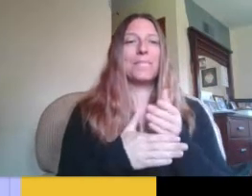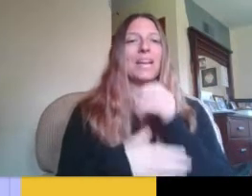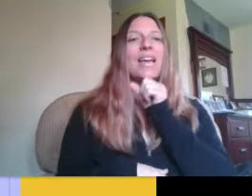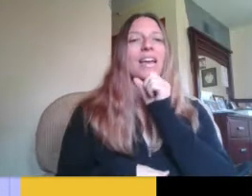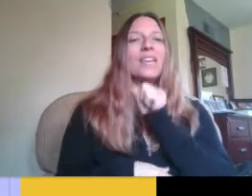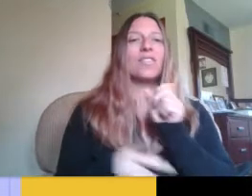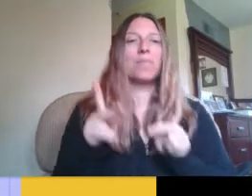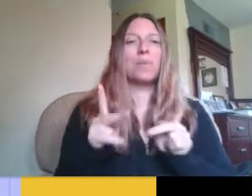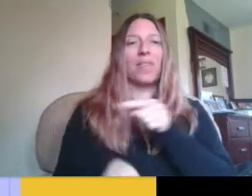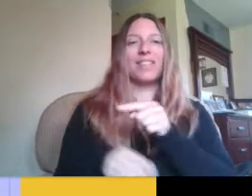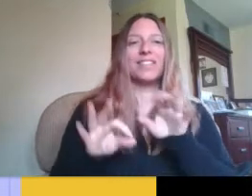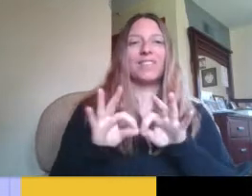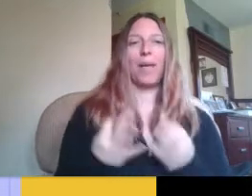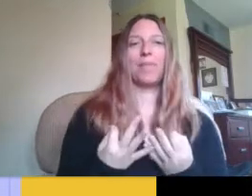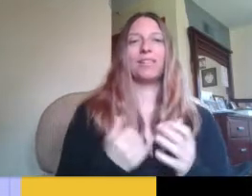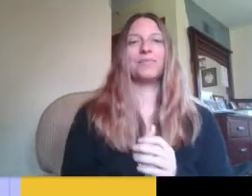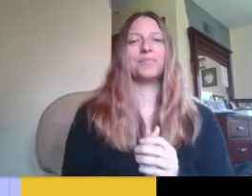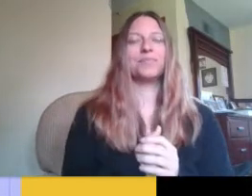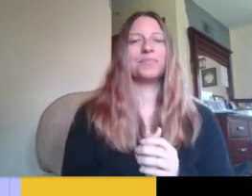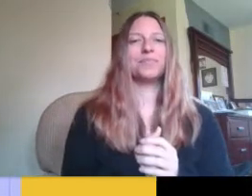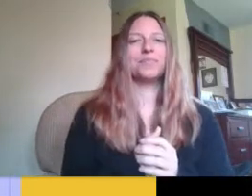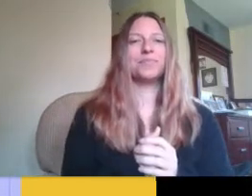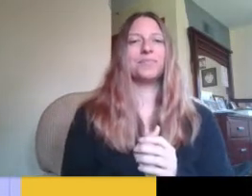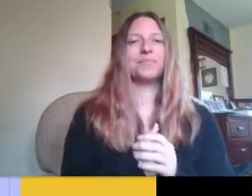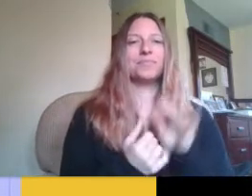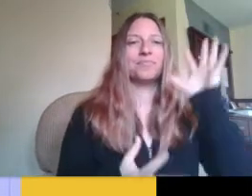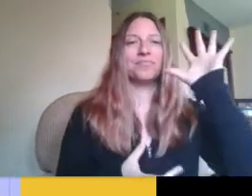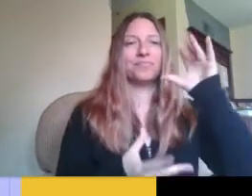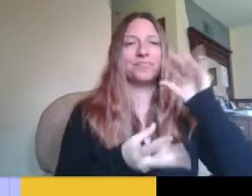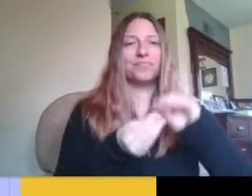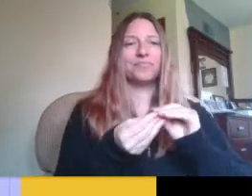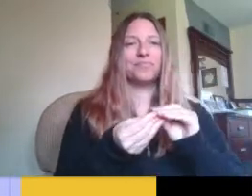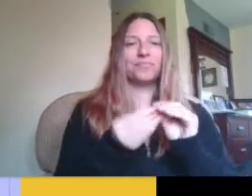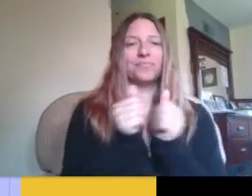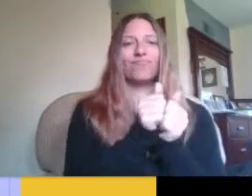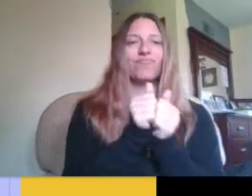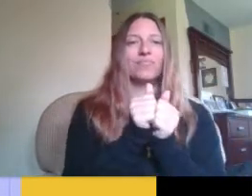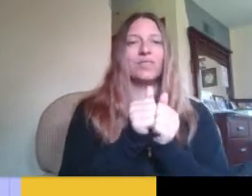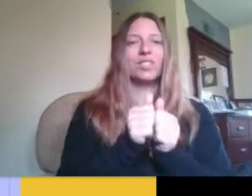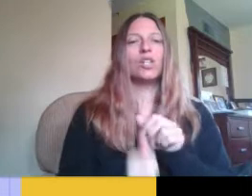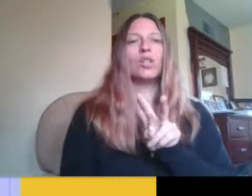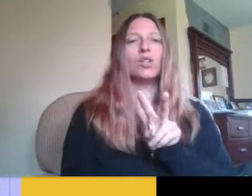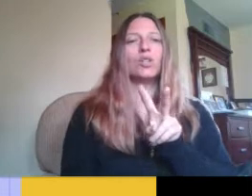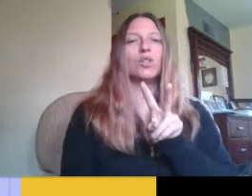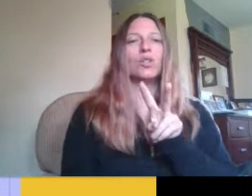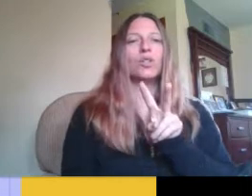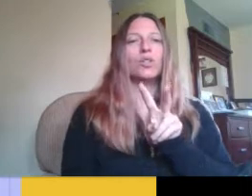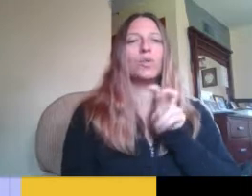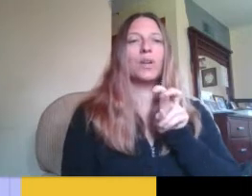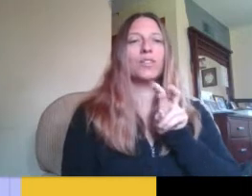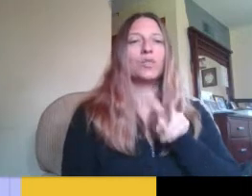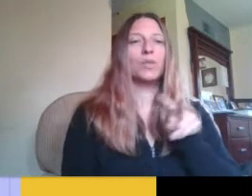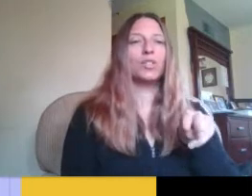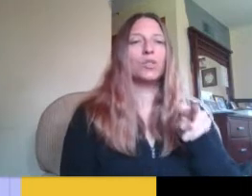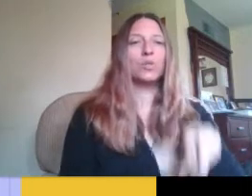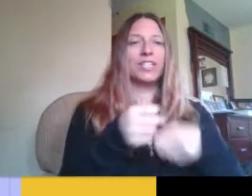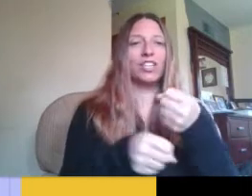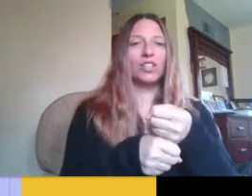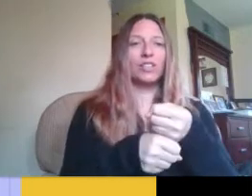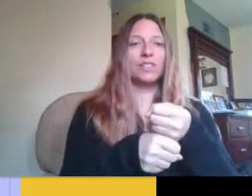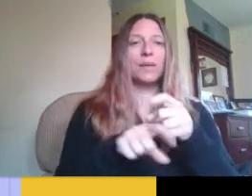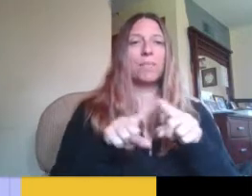using a calculator, or by hand if you'd like, the total of the ages is 222 years. But then, we need to divide that total